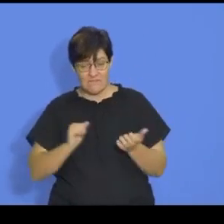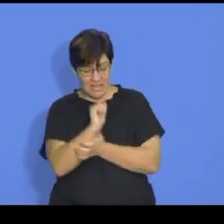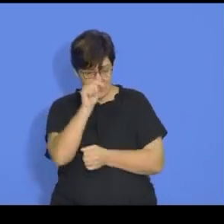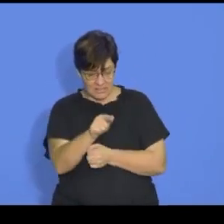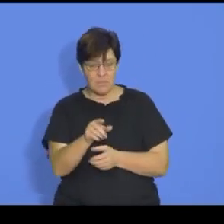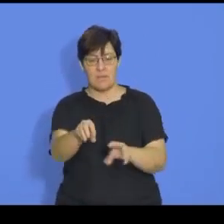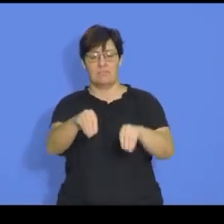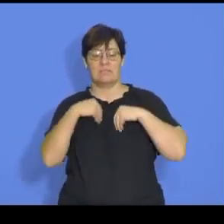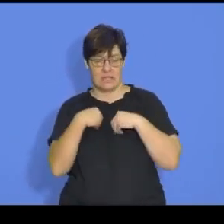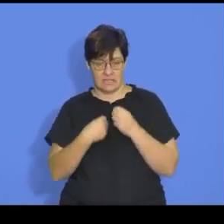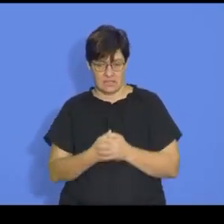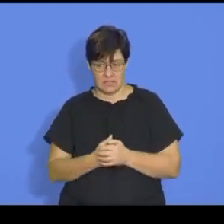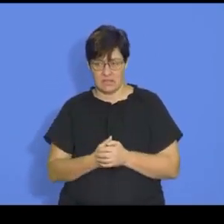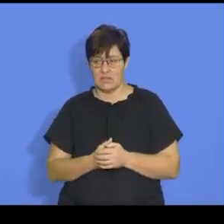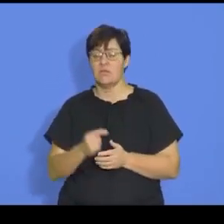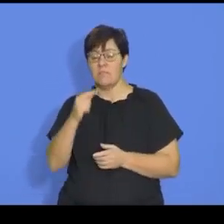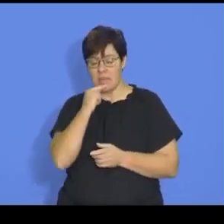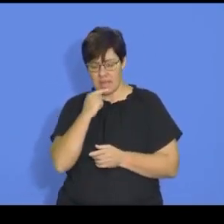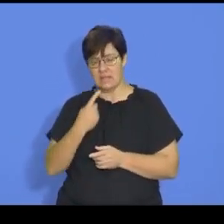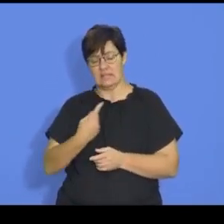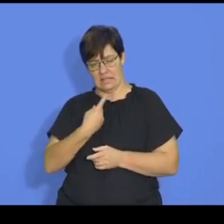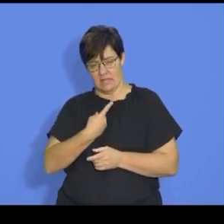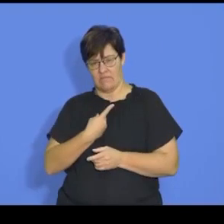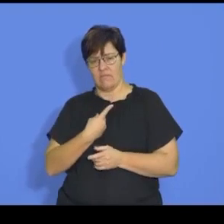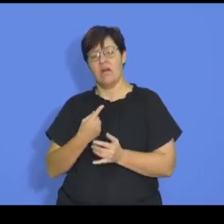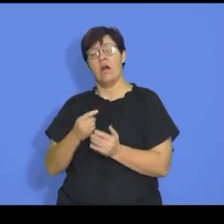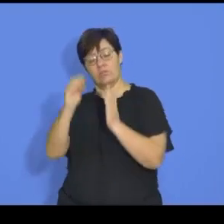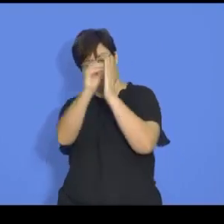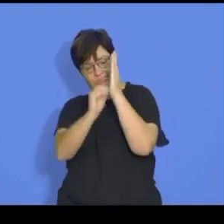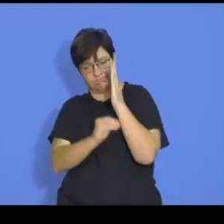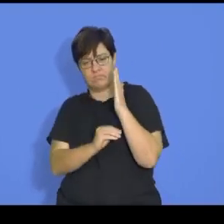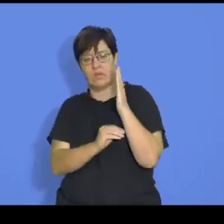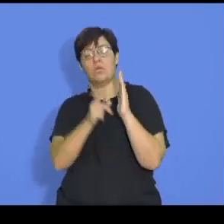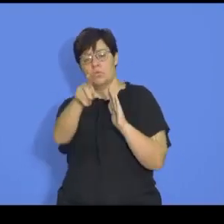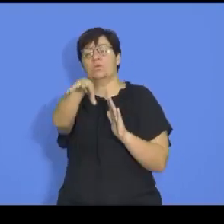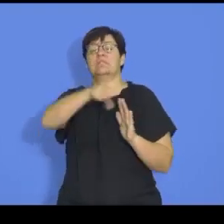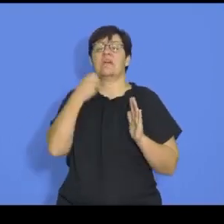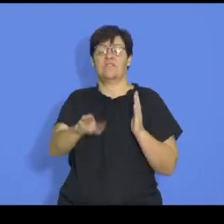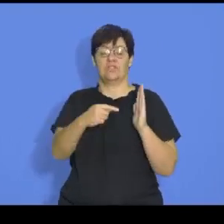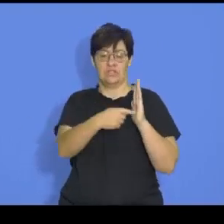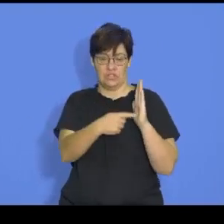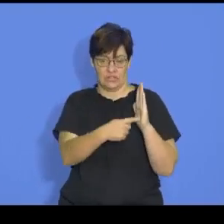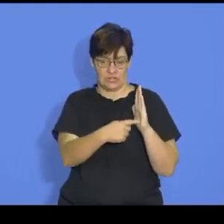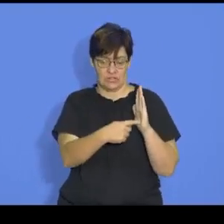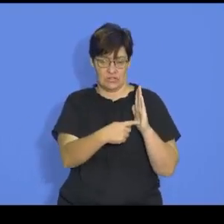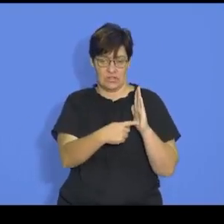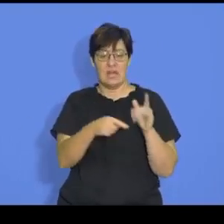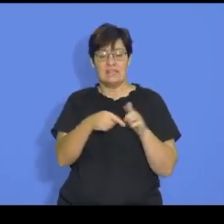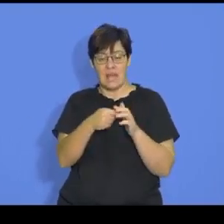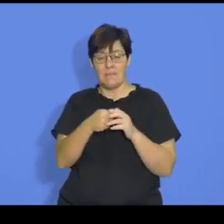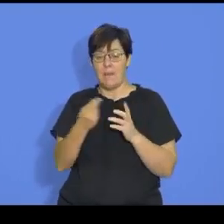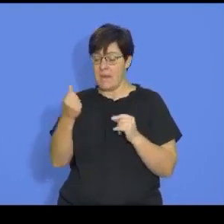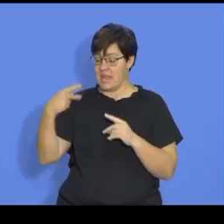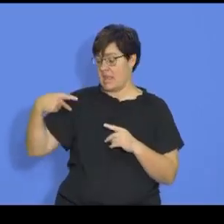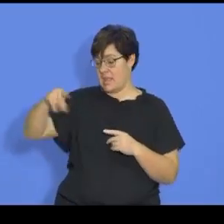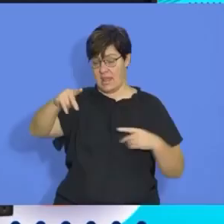partners are recorded in the individual drawings account. So just as we record